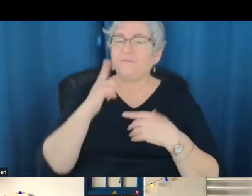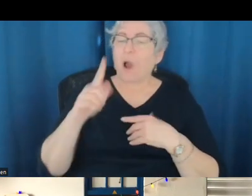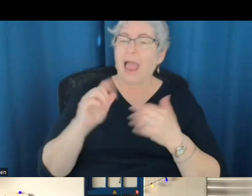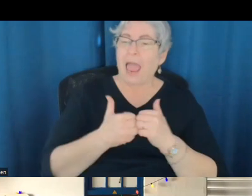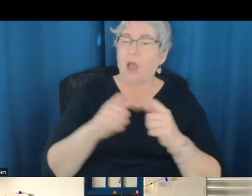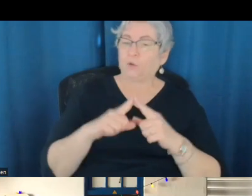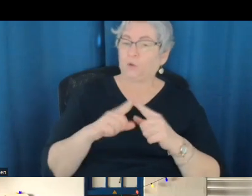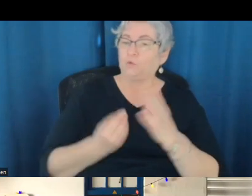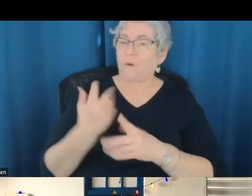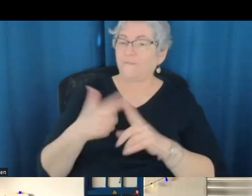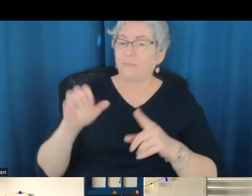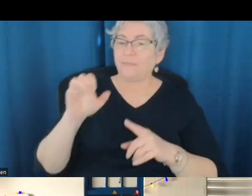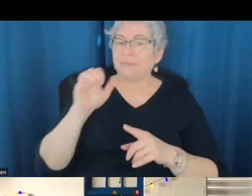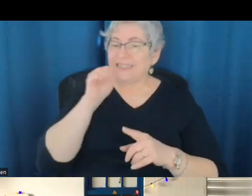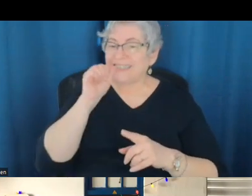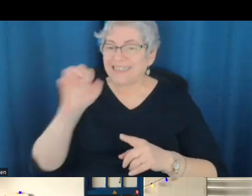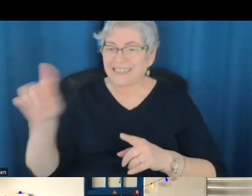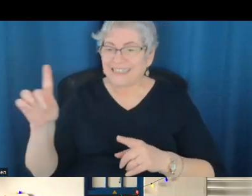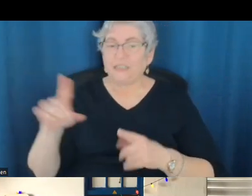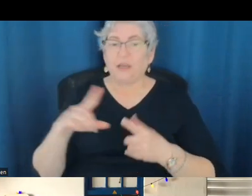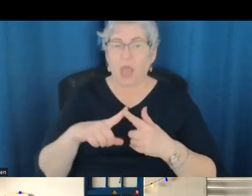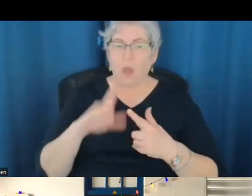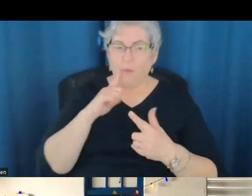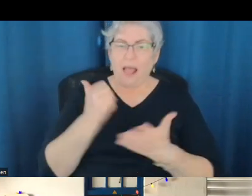hacks will help you plan, design, and schedule